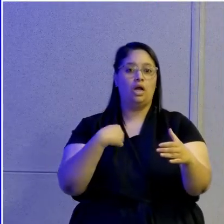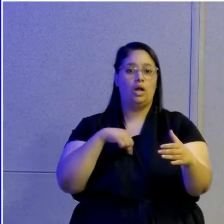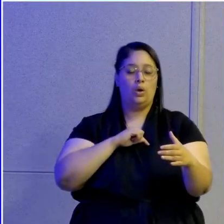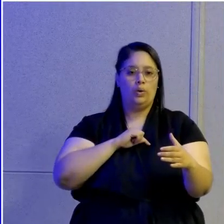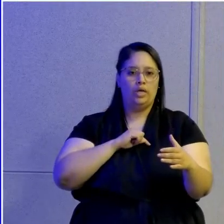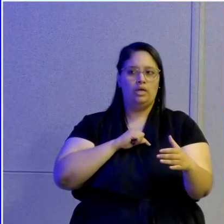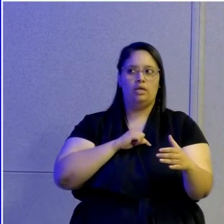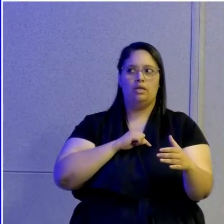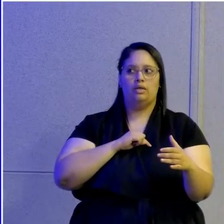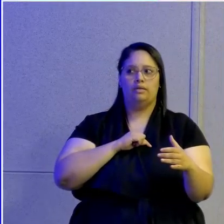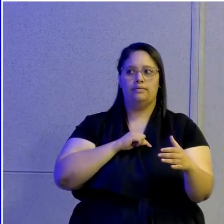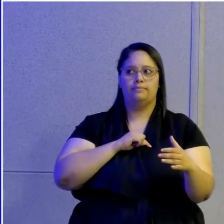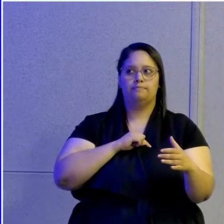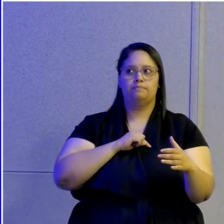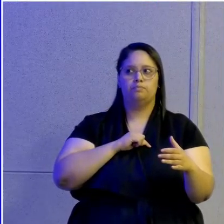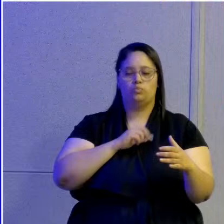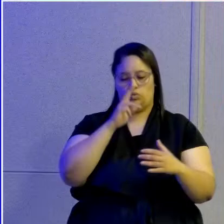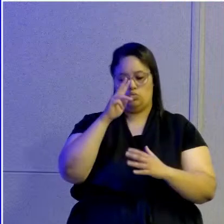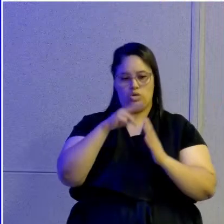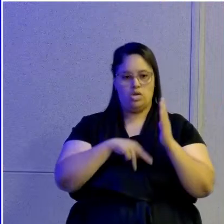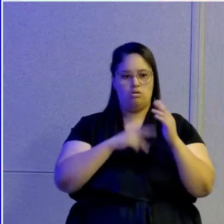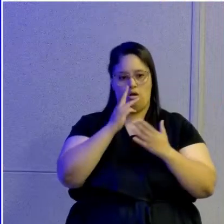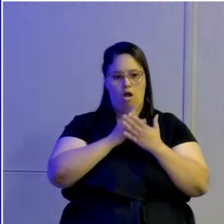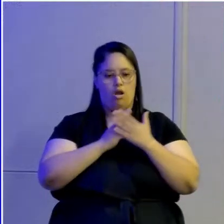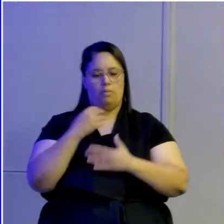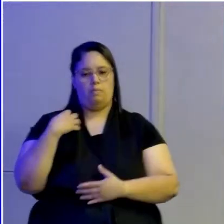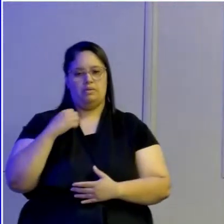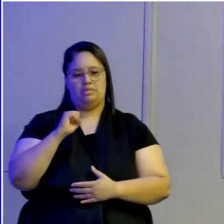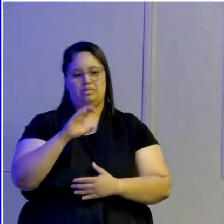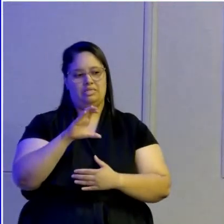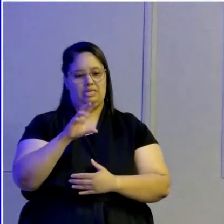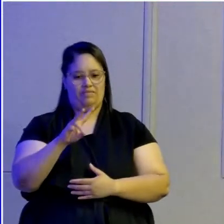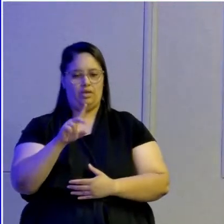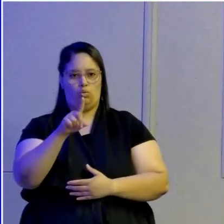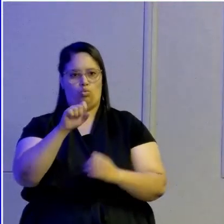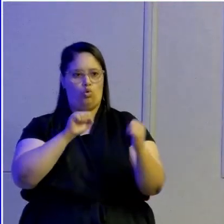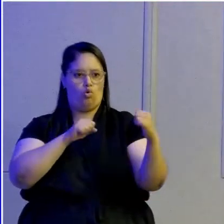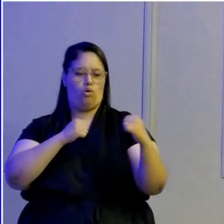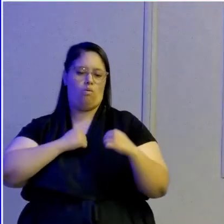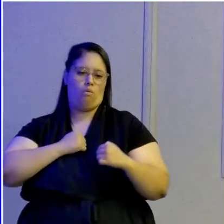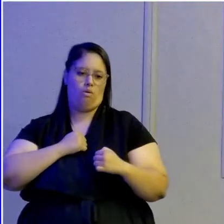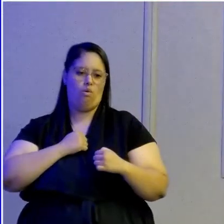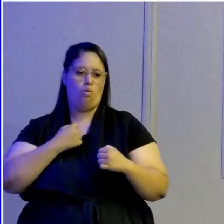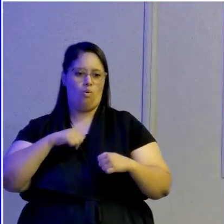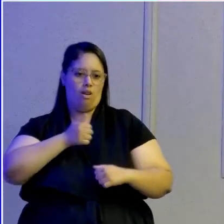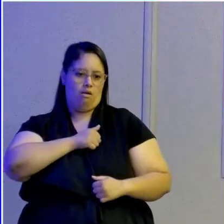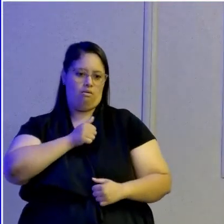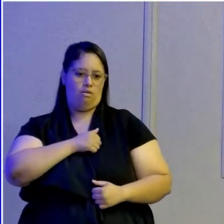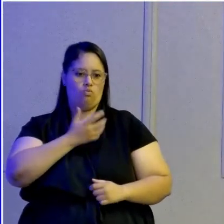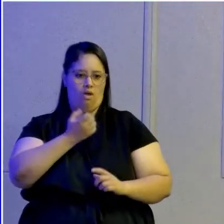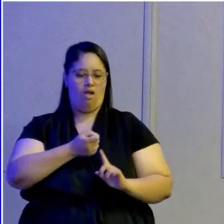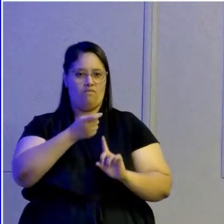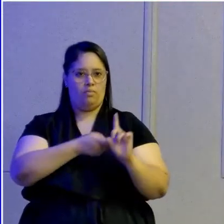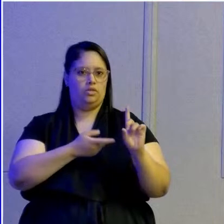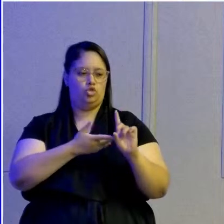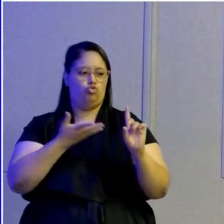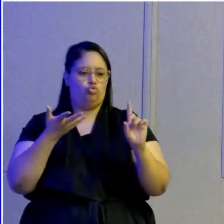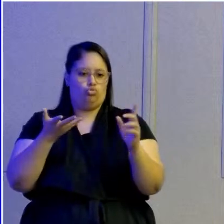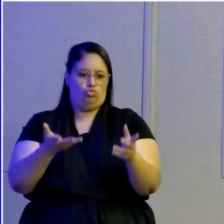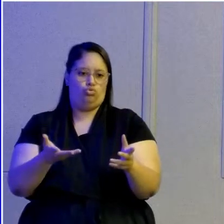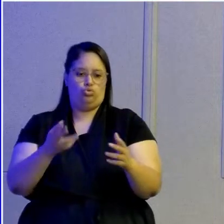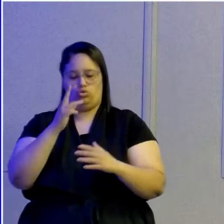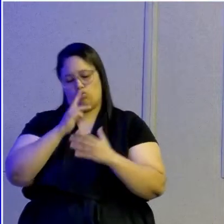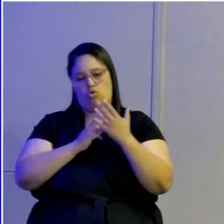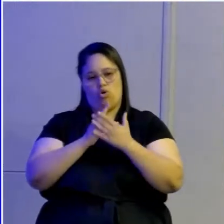through the Honourable Minister's CV, and I think you'll agree with me that we're very lucky to have an individual such as yourself,